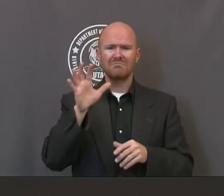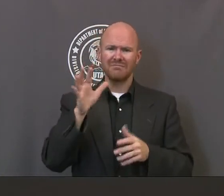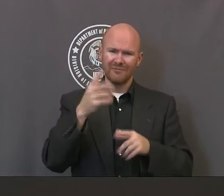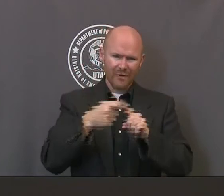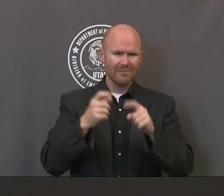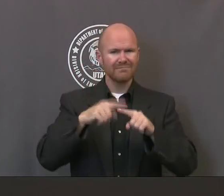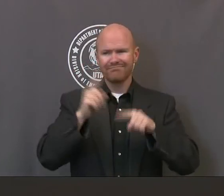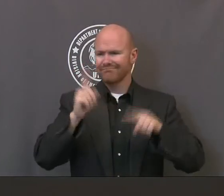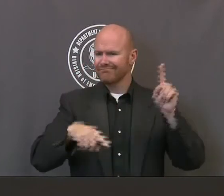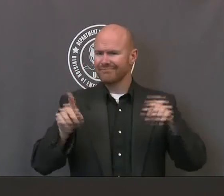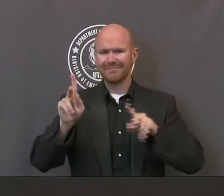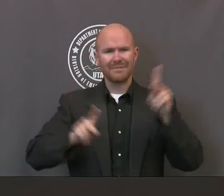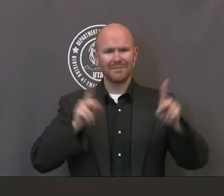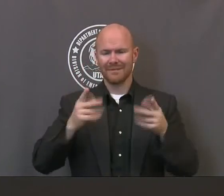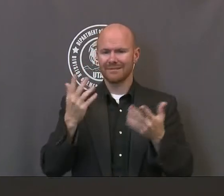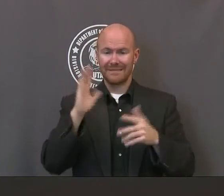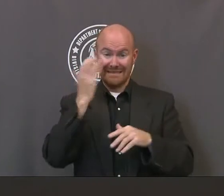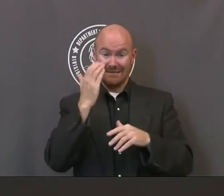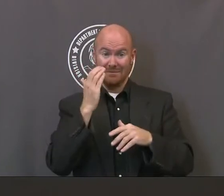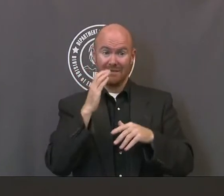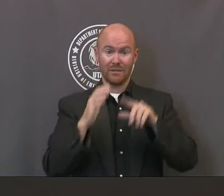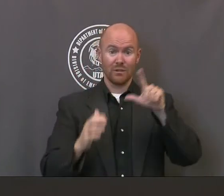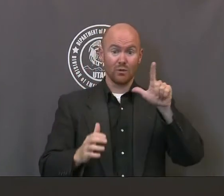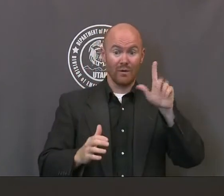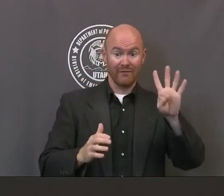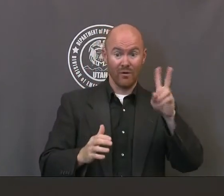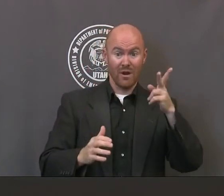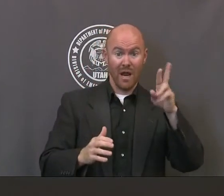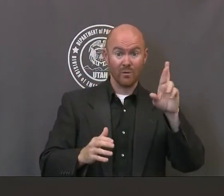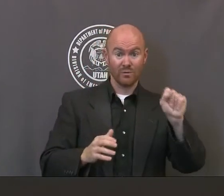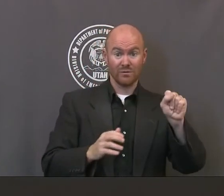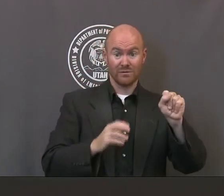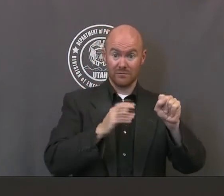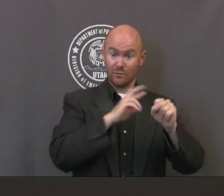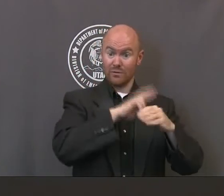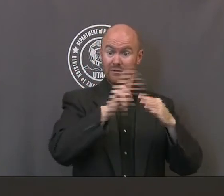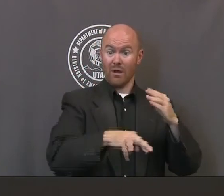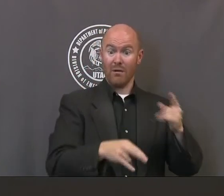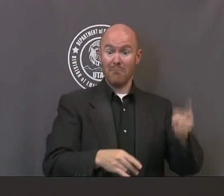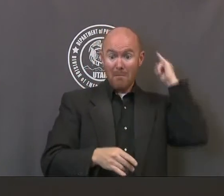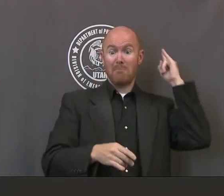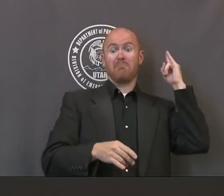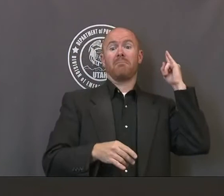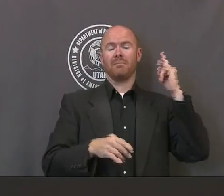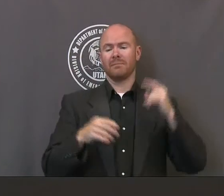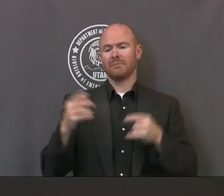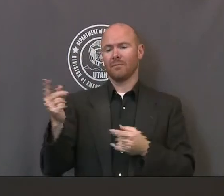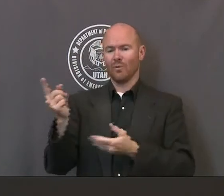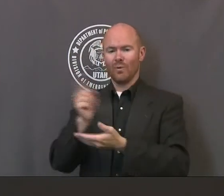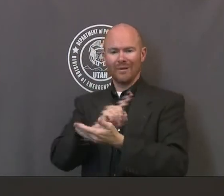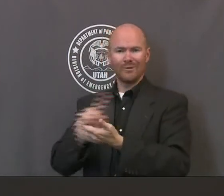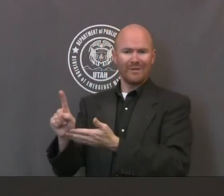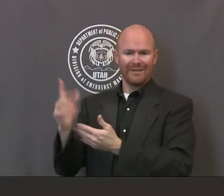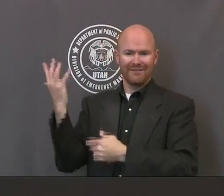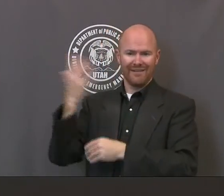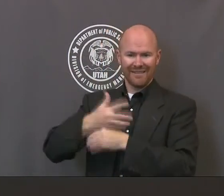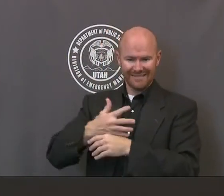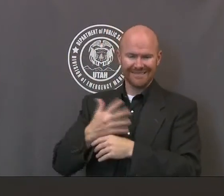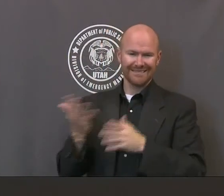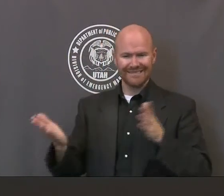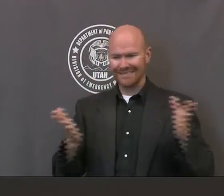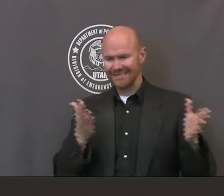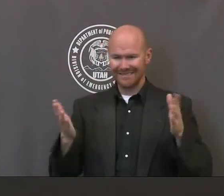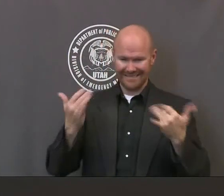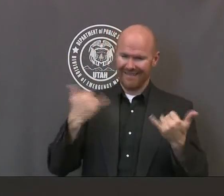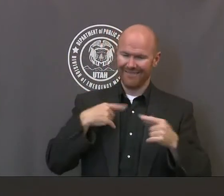people everywhere, ranging from it only took 24 hours to get my test results to it took a week. So I think there is a lot of variability that we're seeing